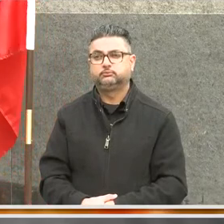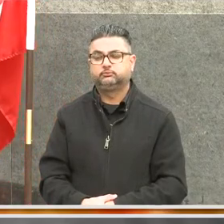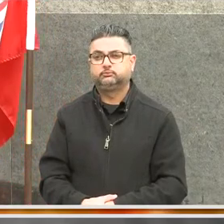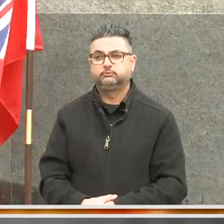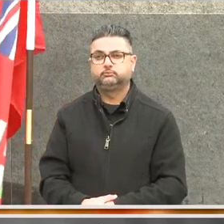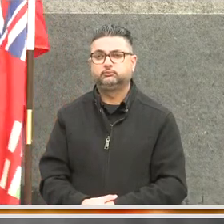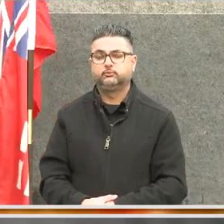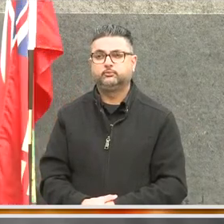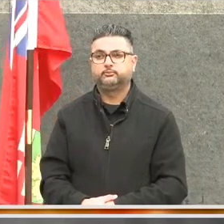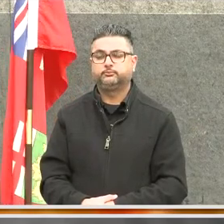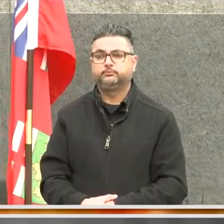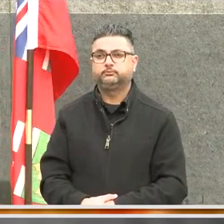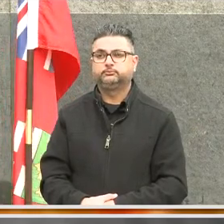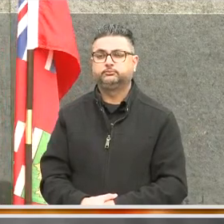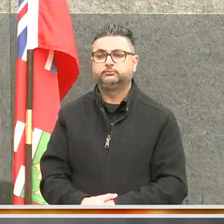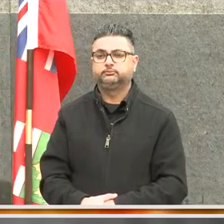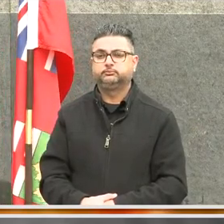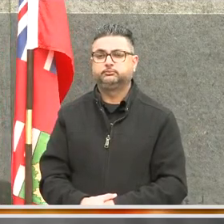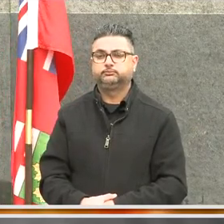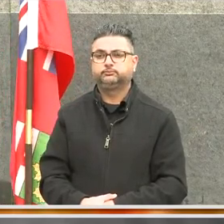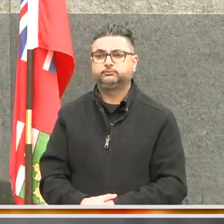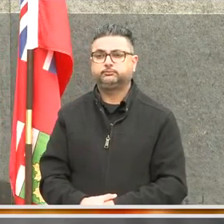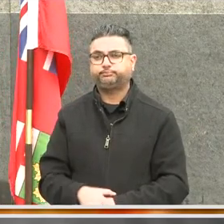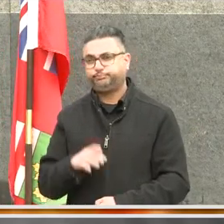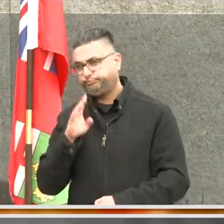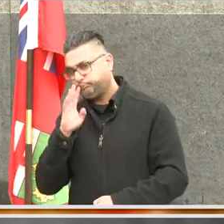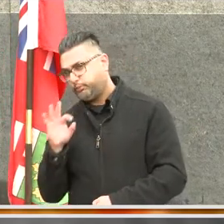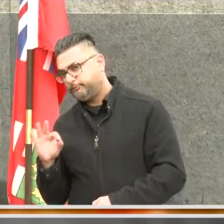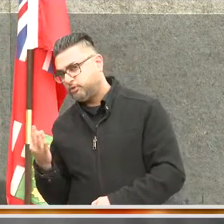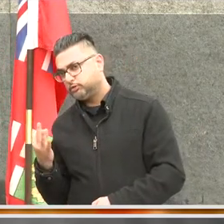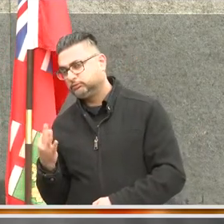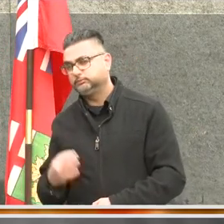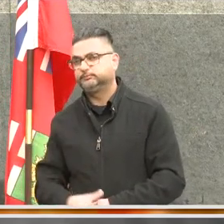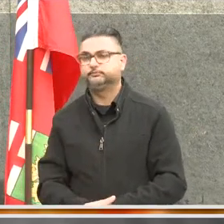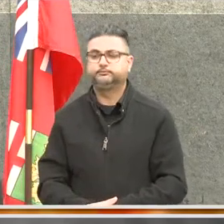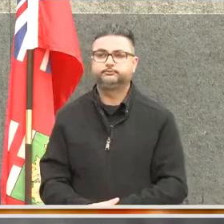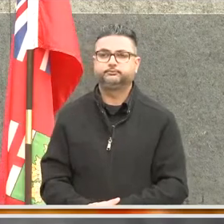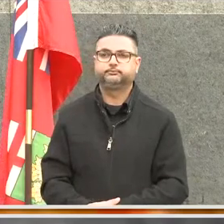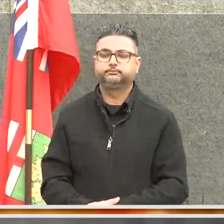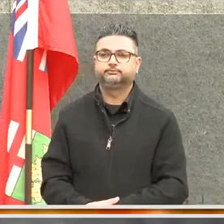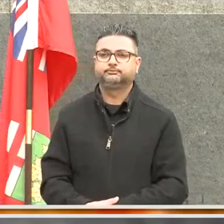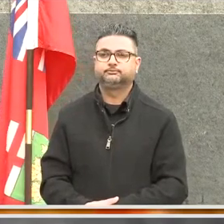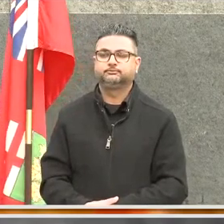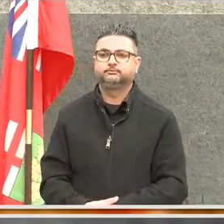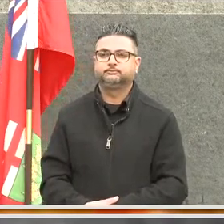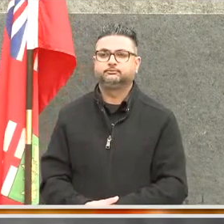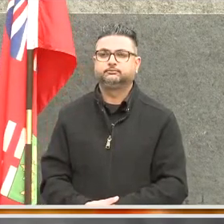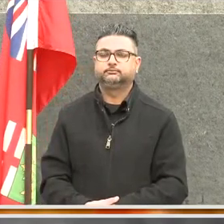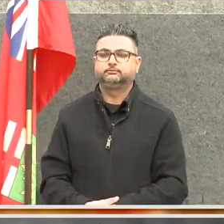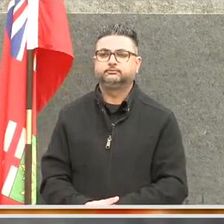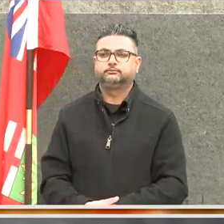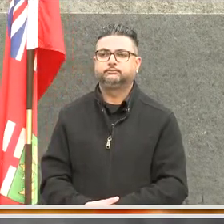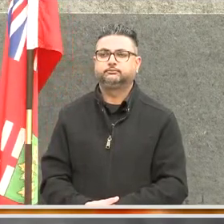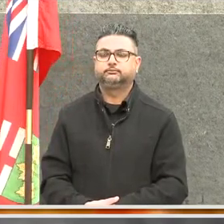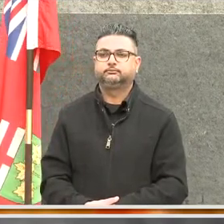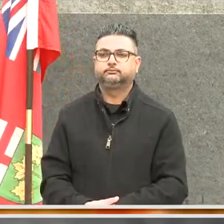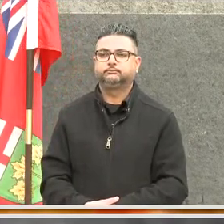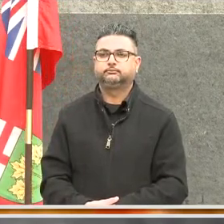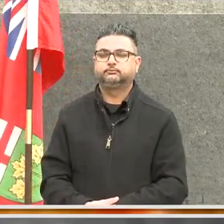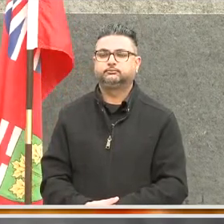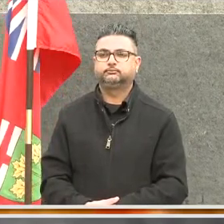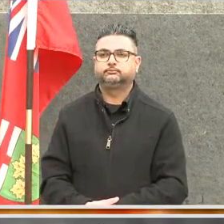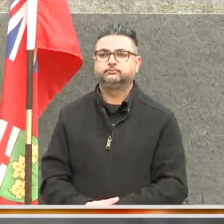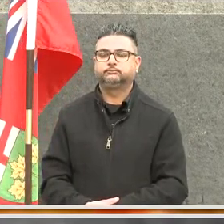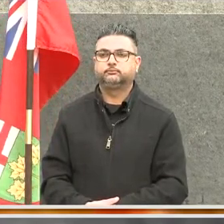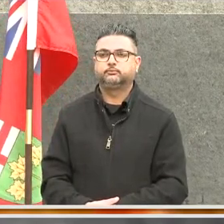et résilience. Nous sommes fiers de faire partie de cette histoire et d'avoir mené le combat sous